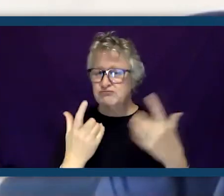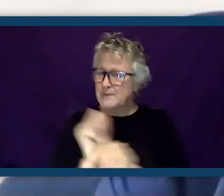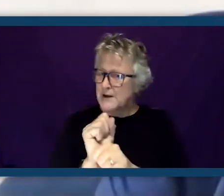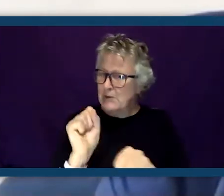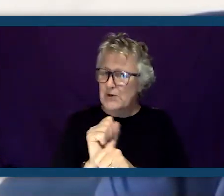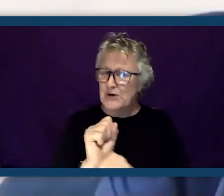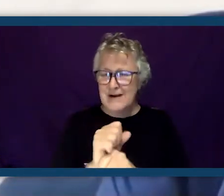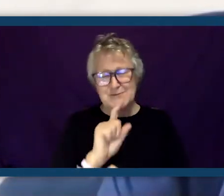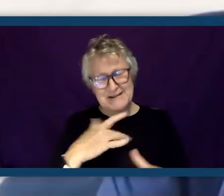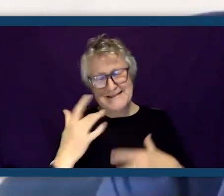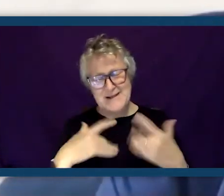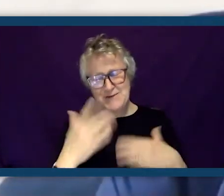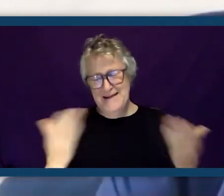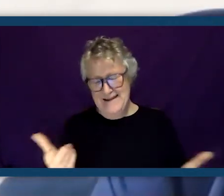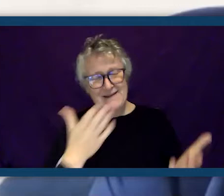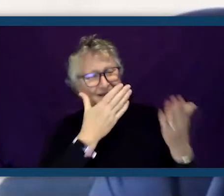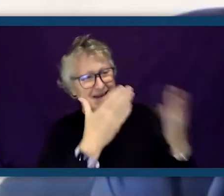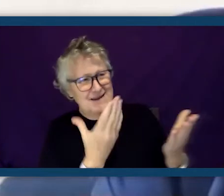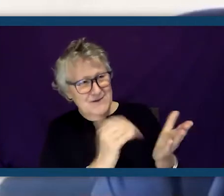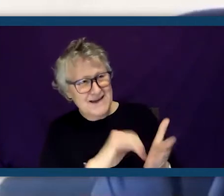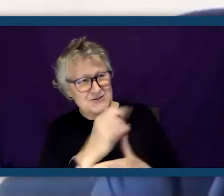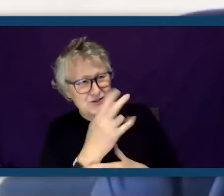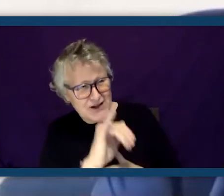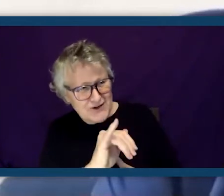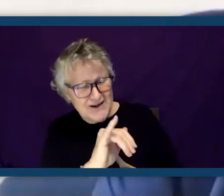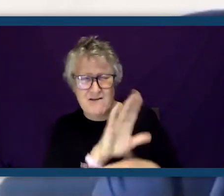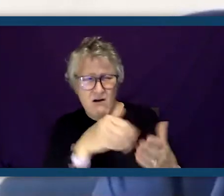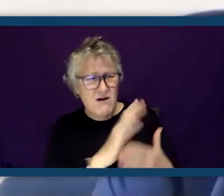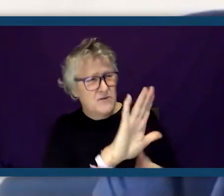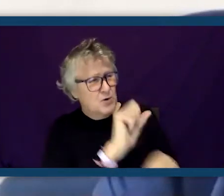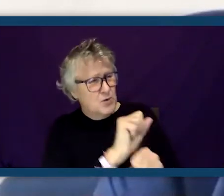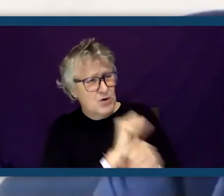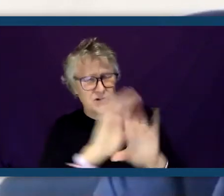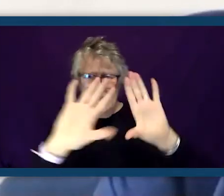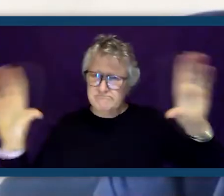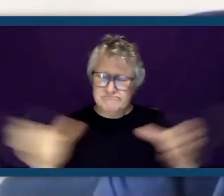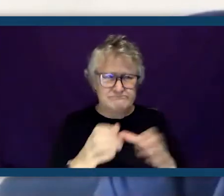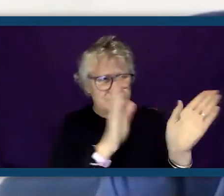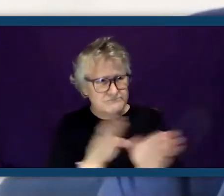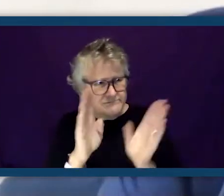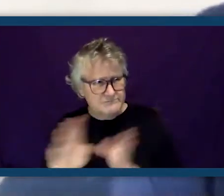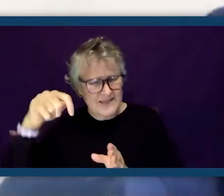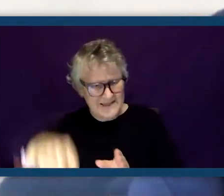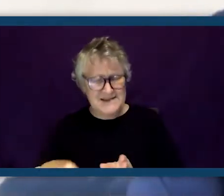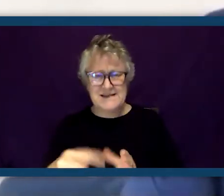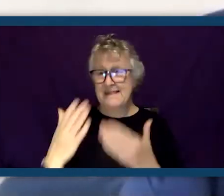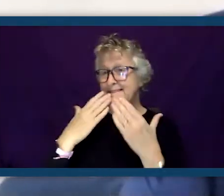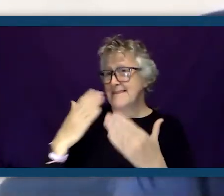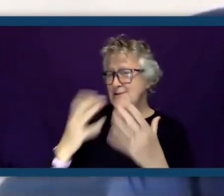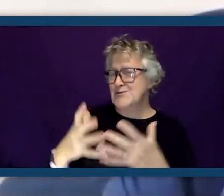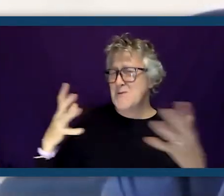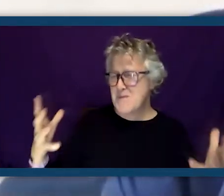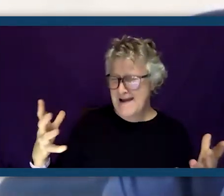on behalf of my board. Thank you again, Sherry, and for all of your work in putting this together. And thank you so much, Controller Yee, for that